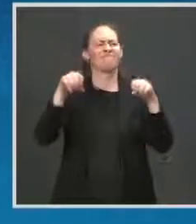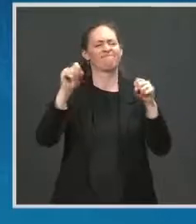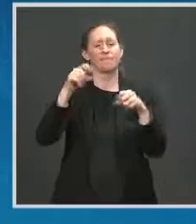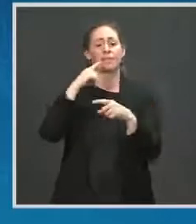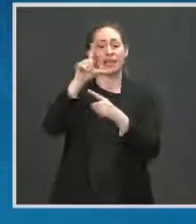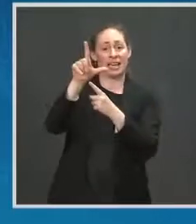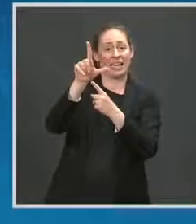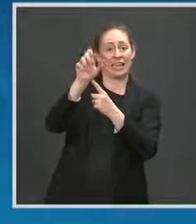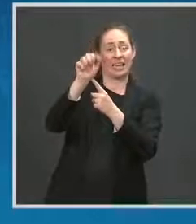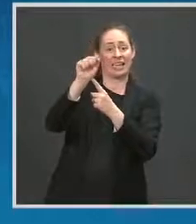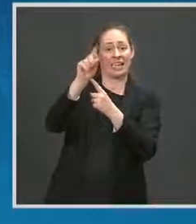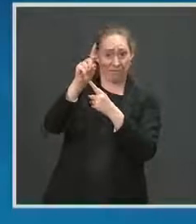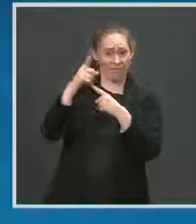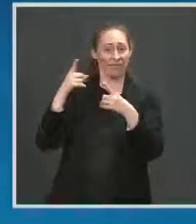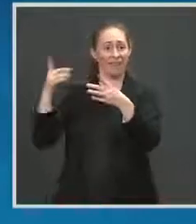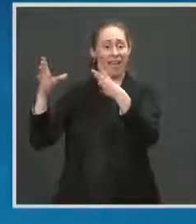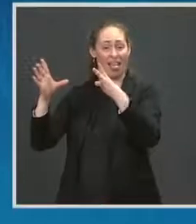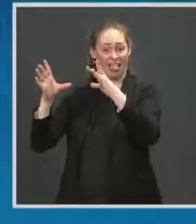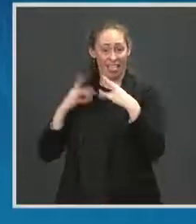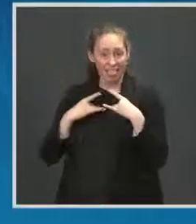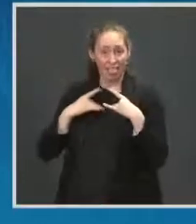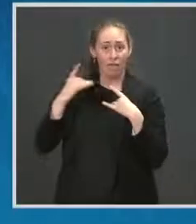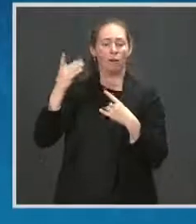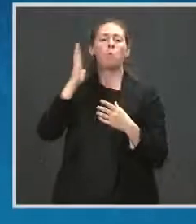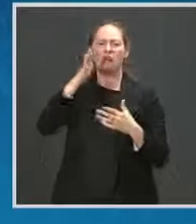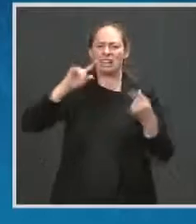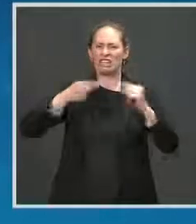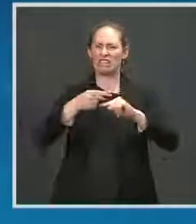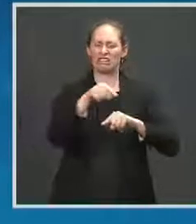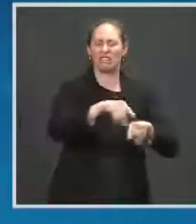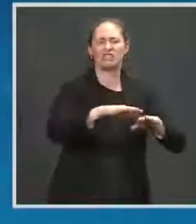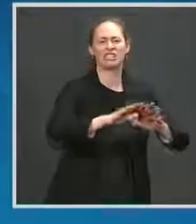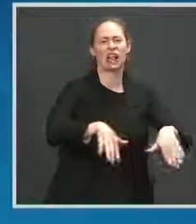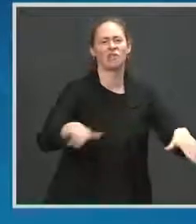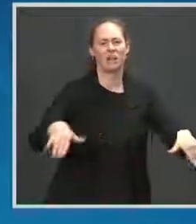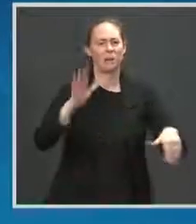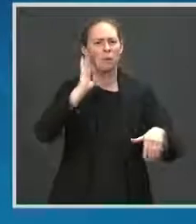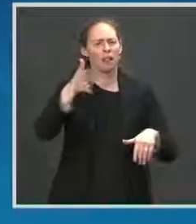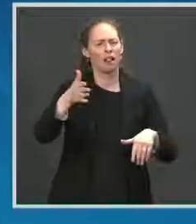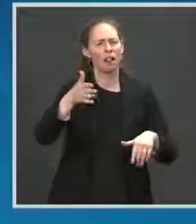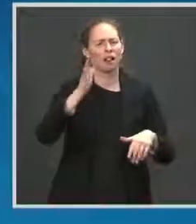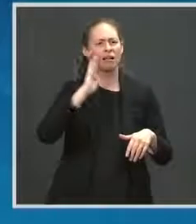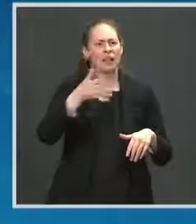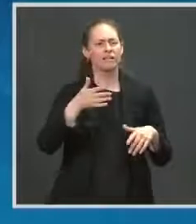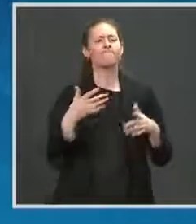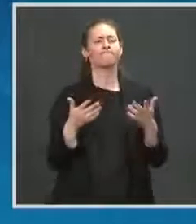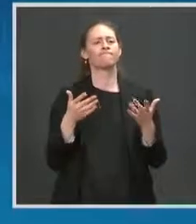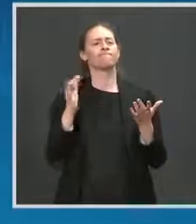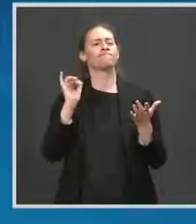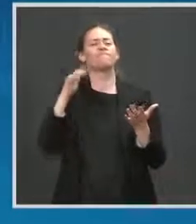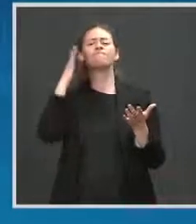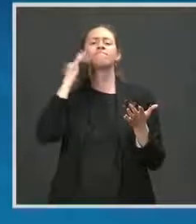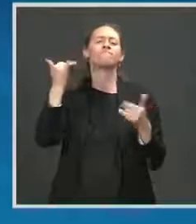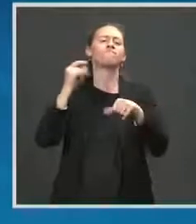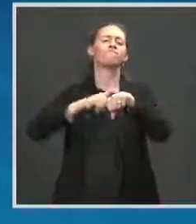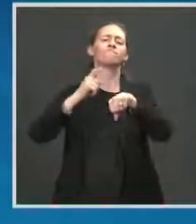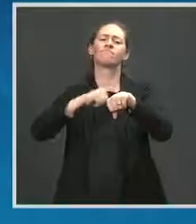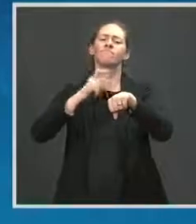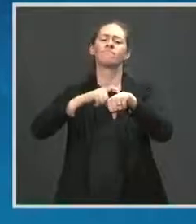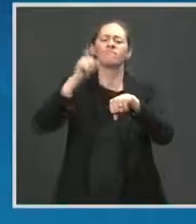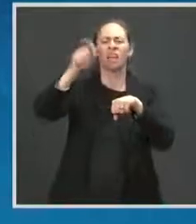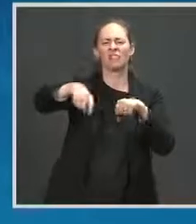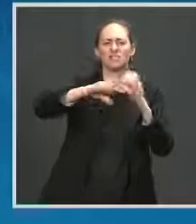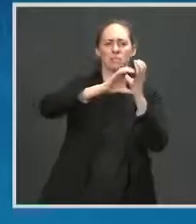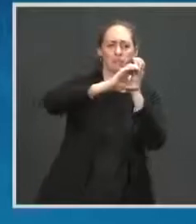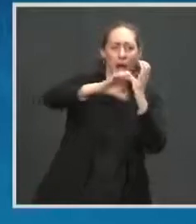exposure harms our children. That is why we are going to replace every